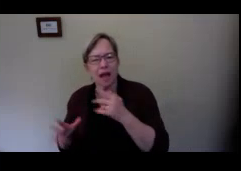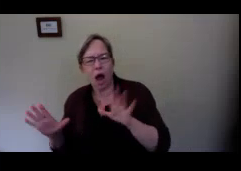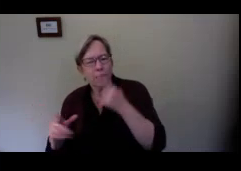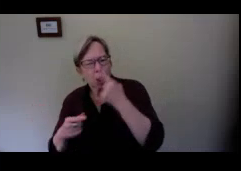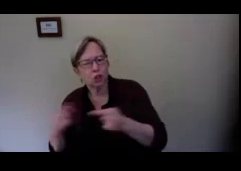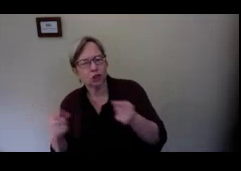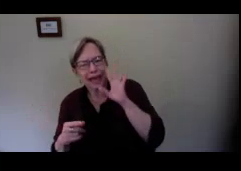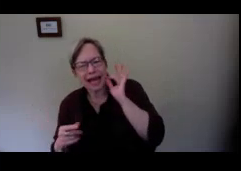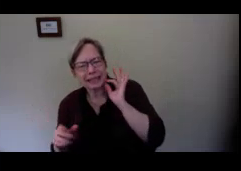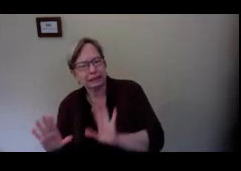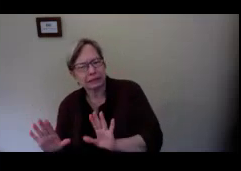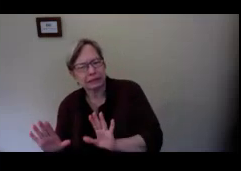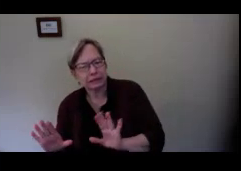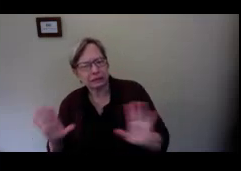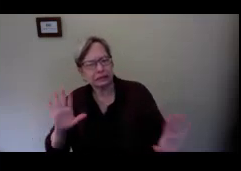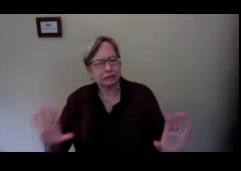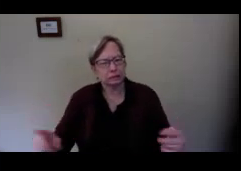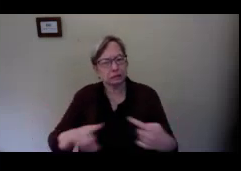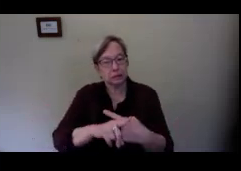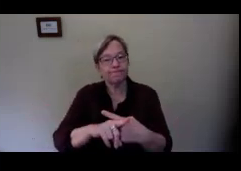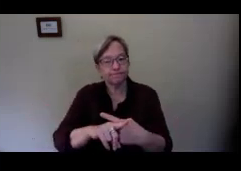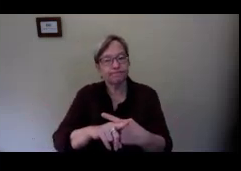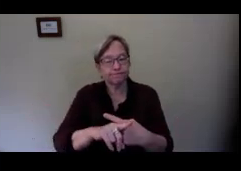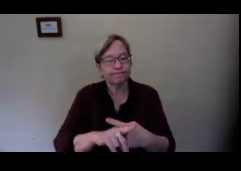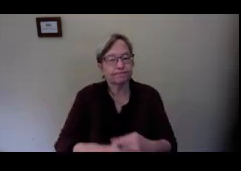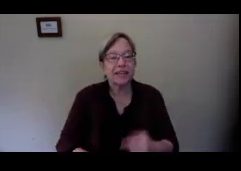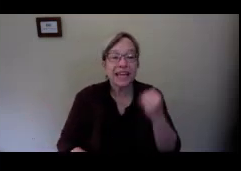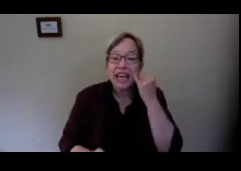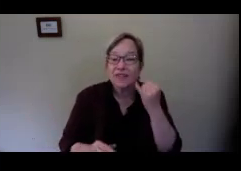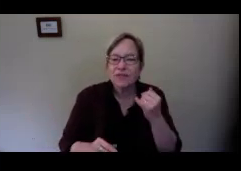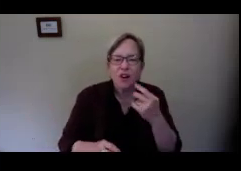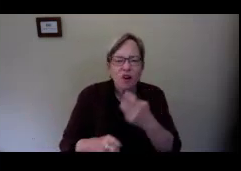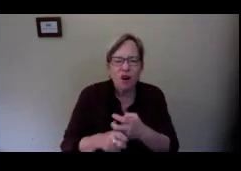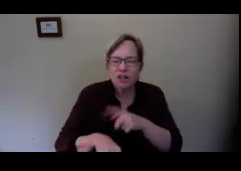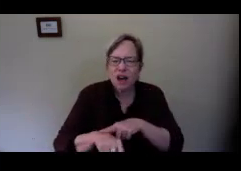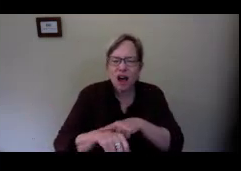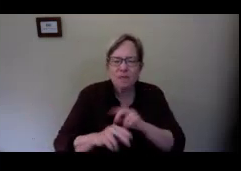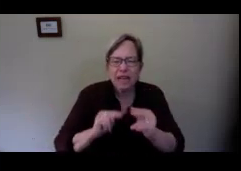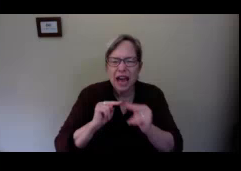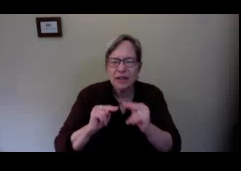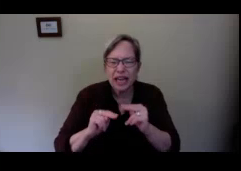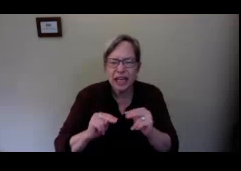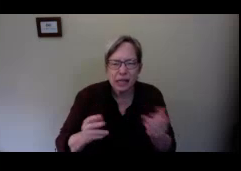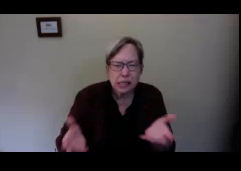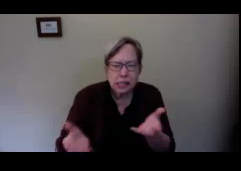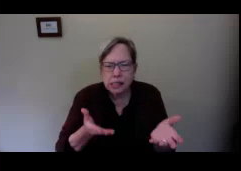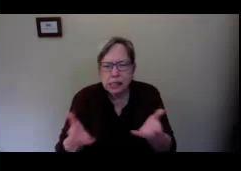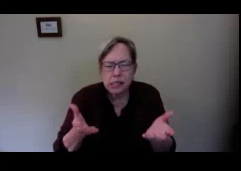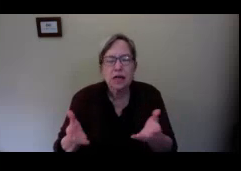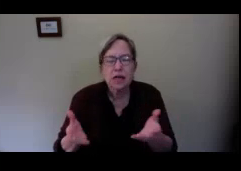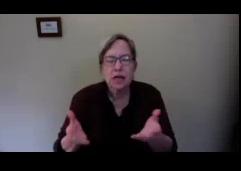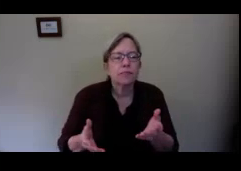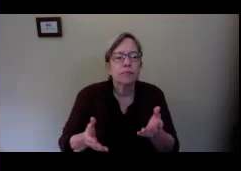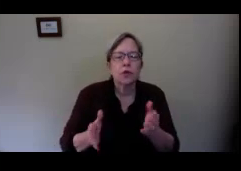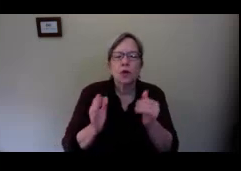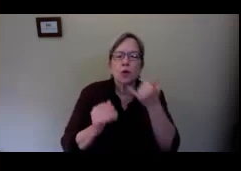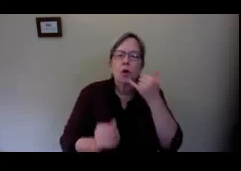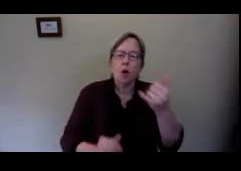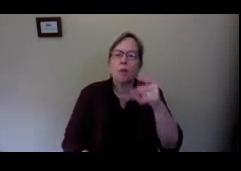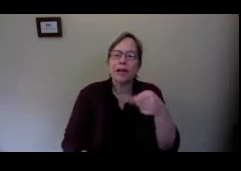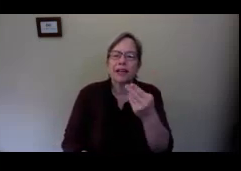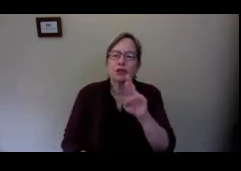trouble navigating those situations, please call the PHRC or reach out to one of